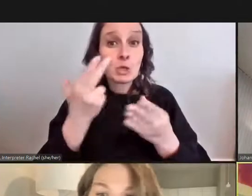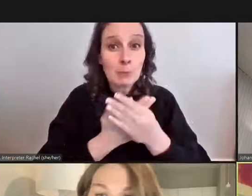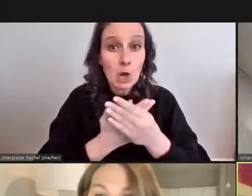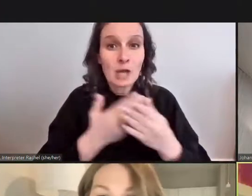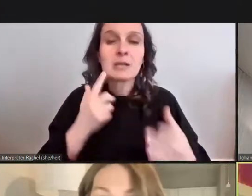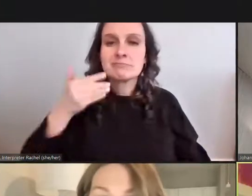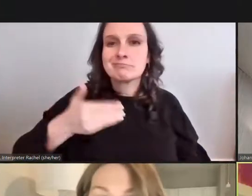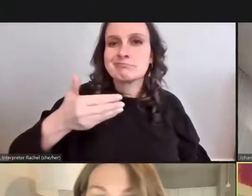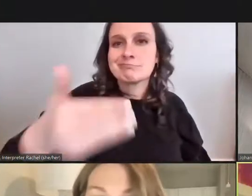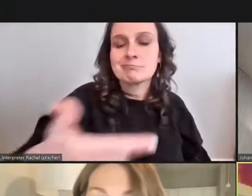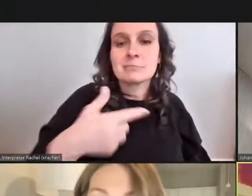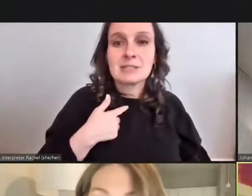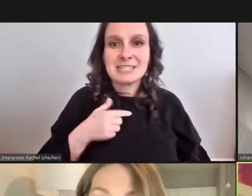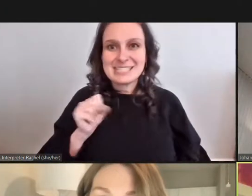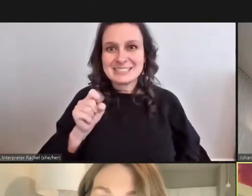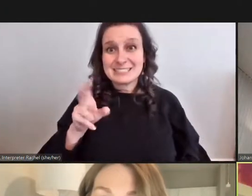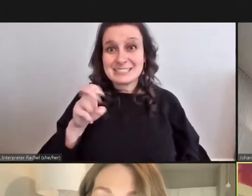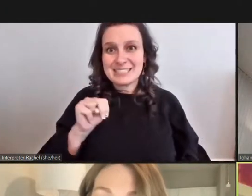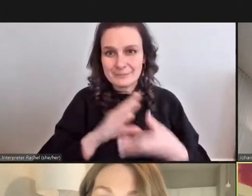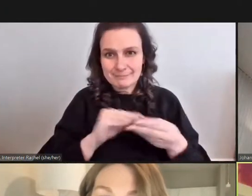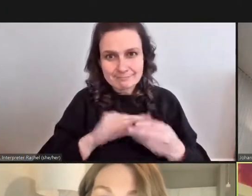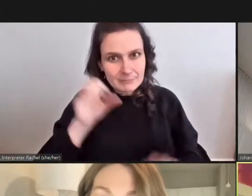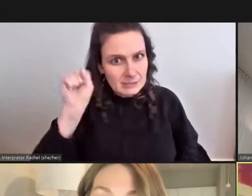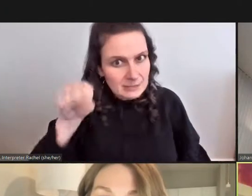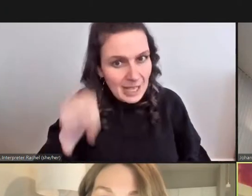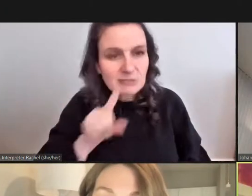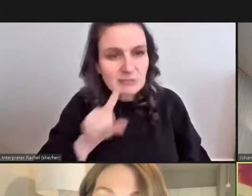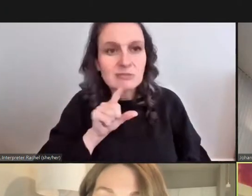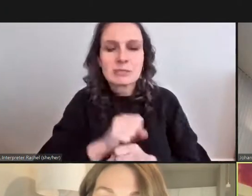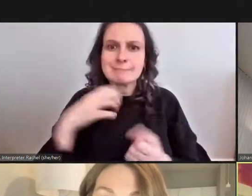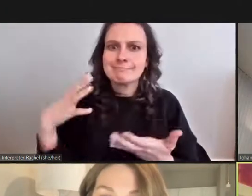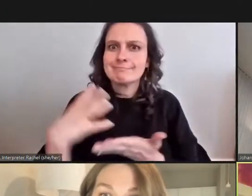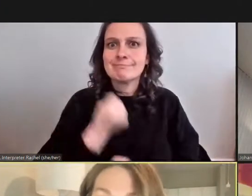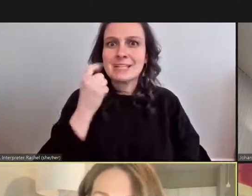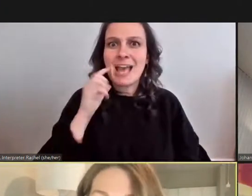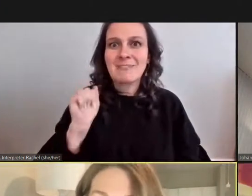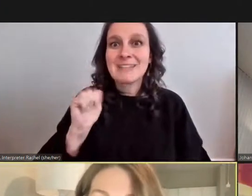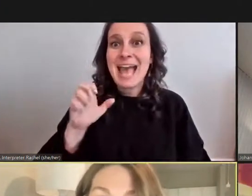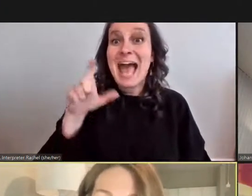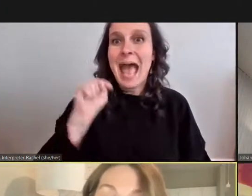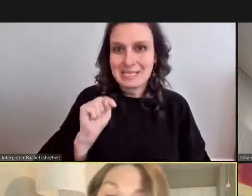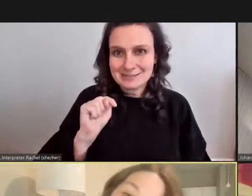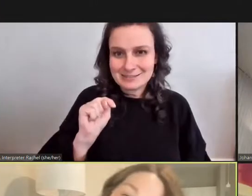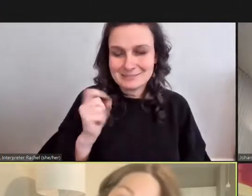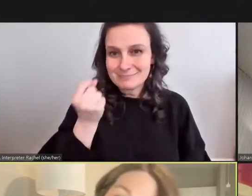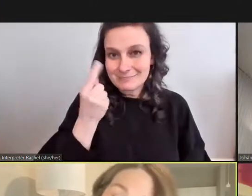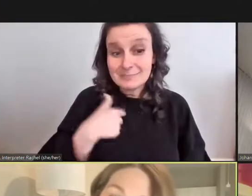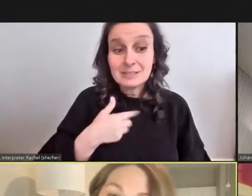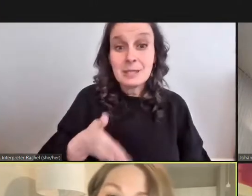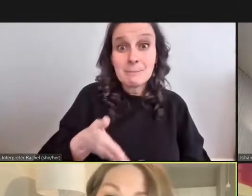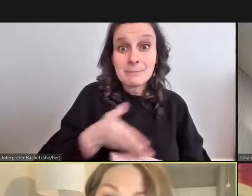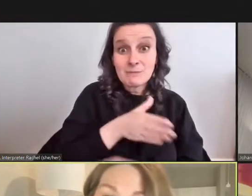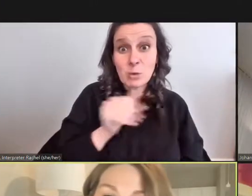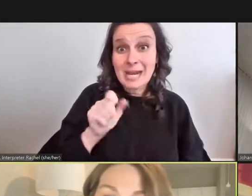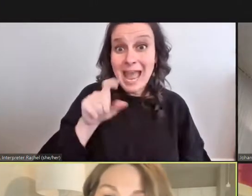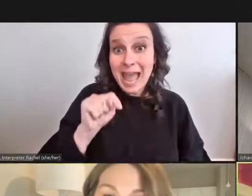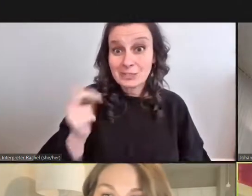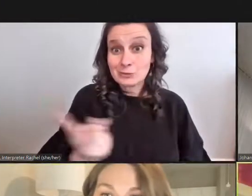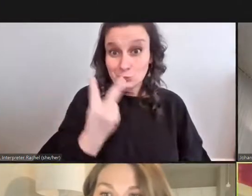Yeah, and we really took advantage of there being acts. So before Act 2,